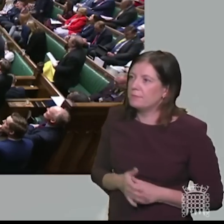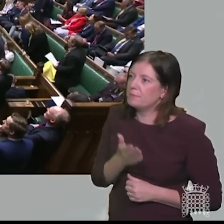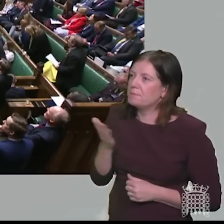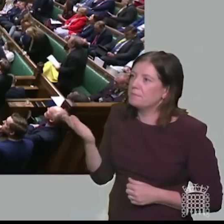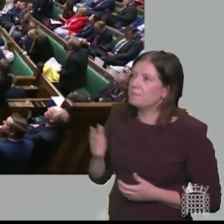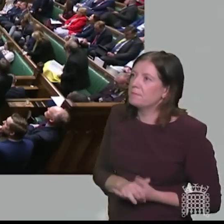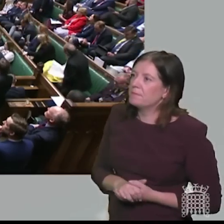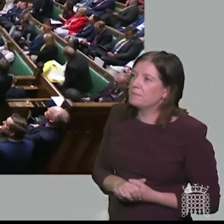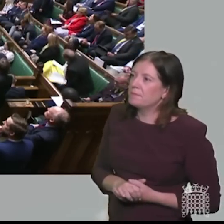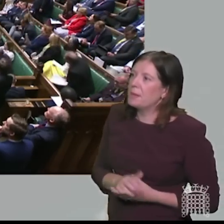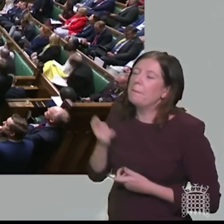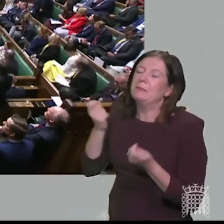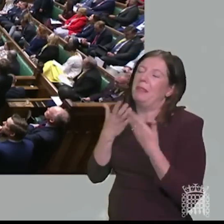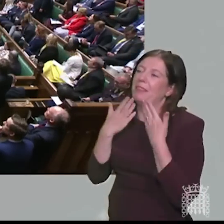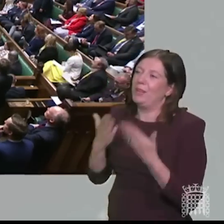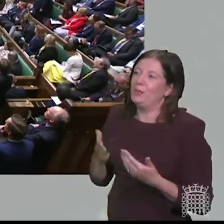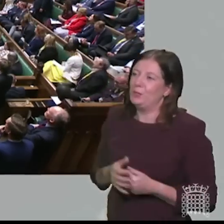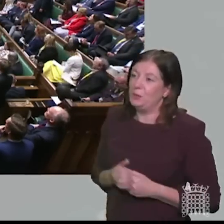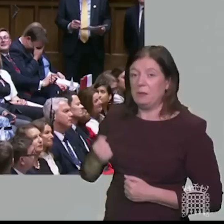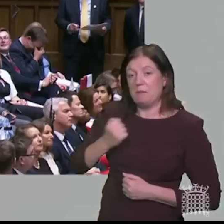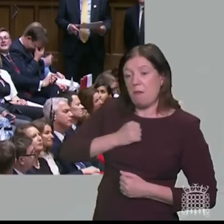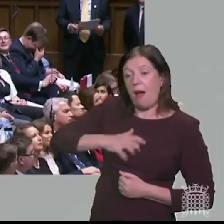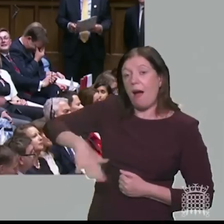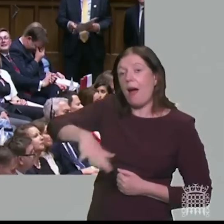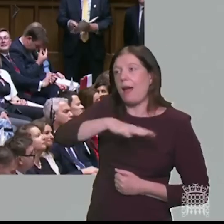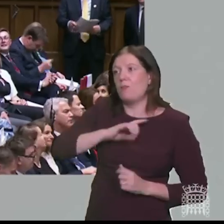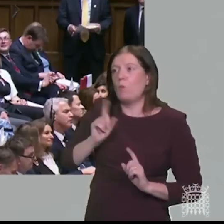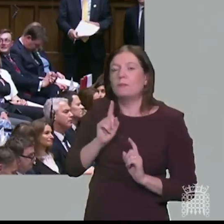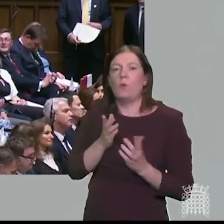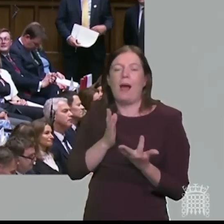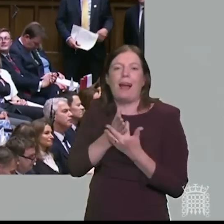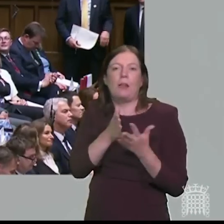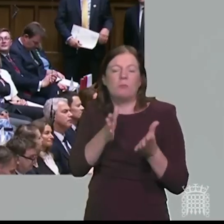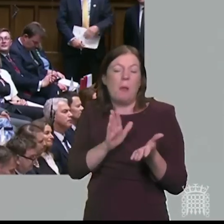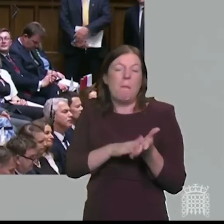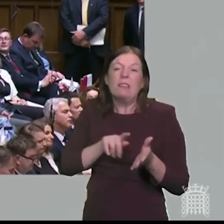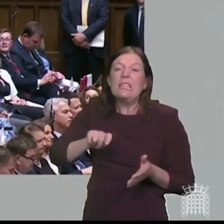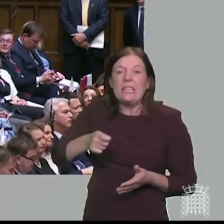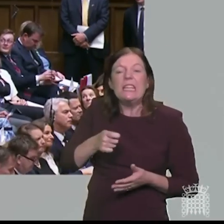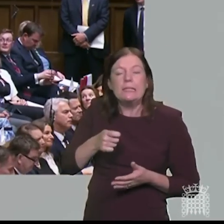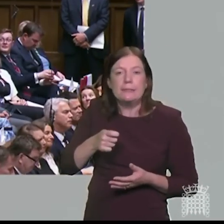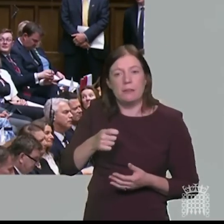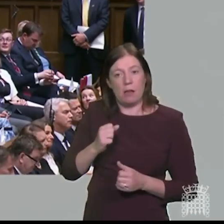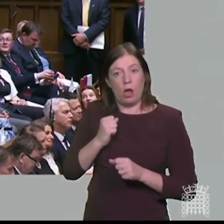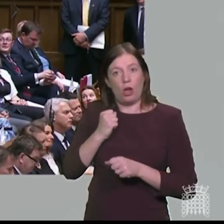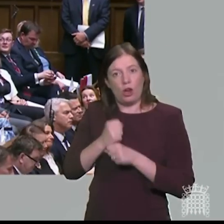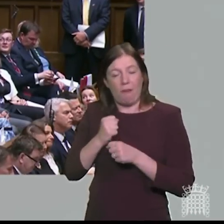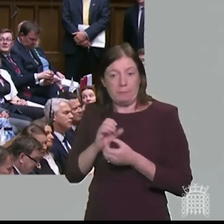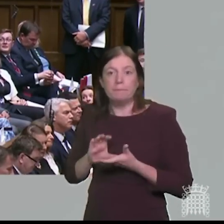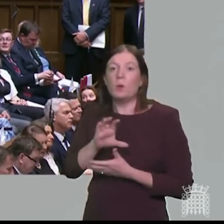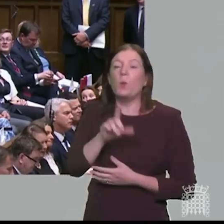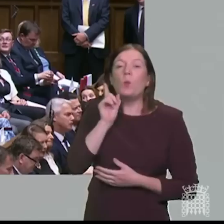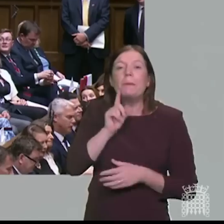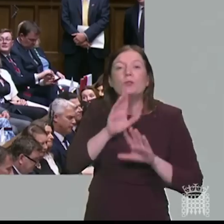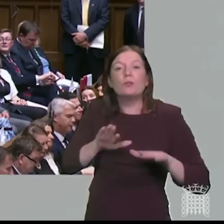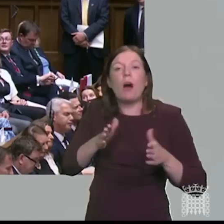Thank you, Mr. Speaker. My constituents rely on many nearby hospitals. Milton Keynes, where this government has committed to a new women and